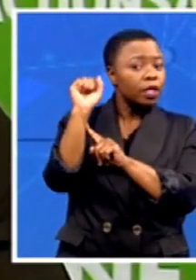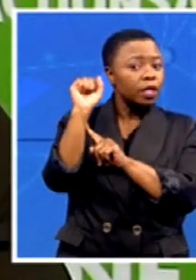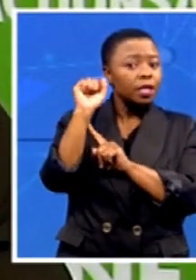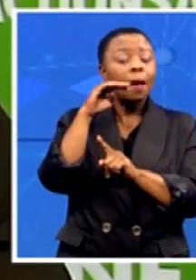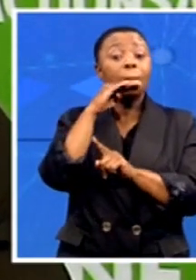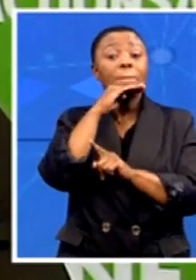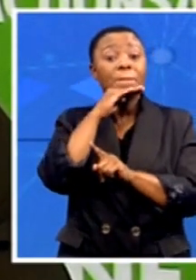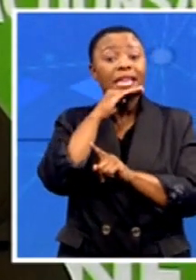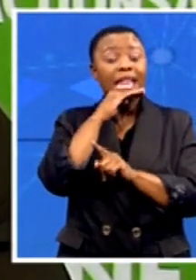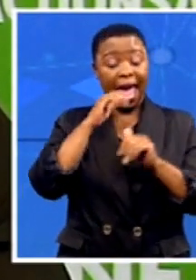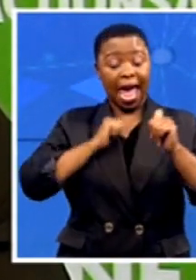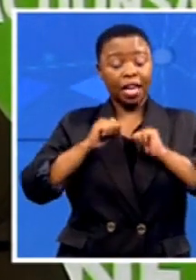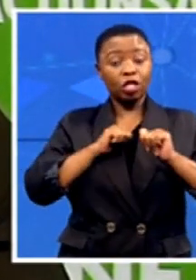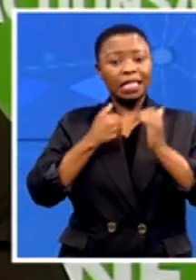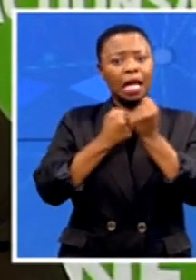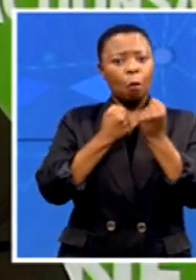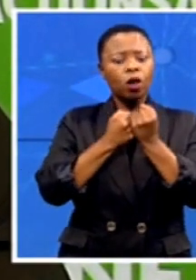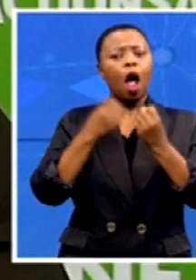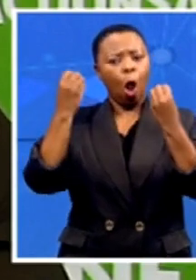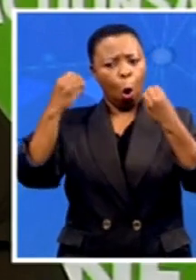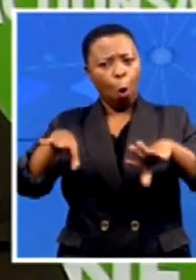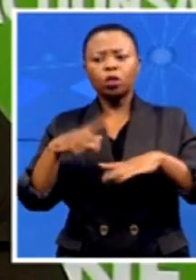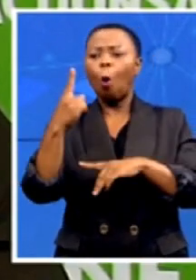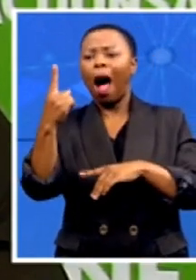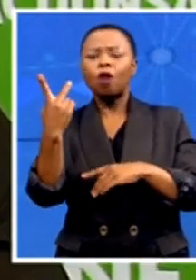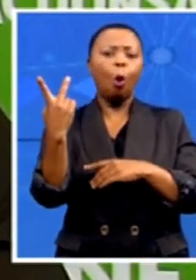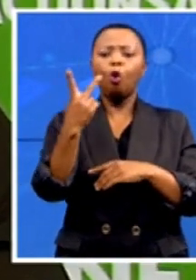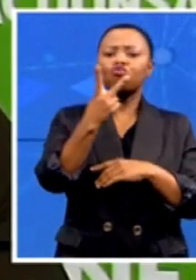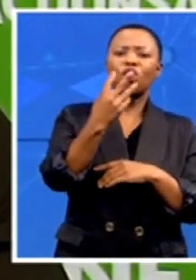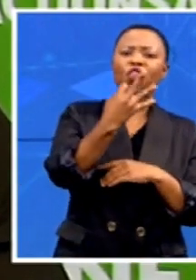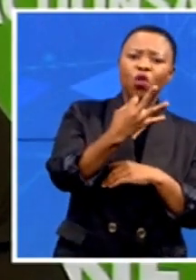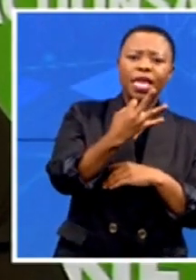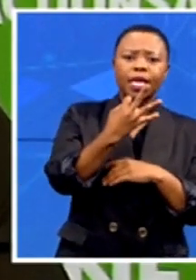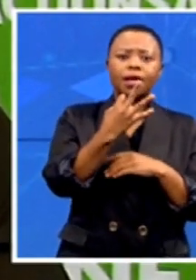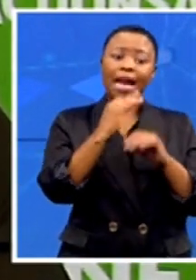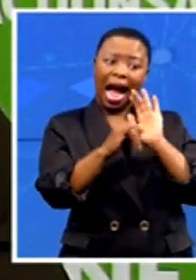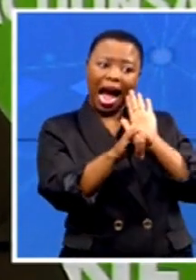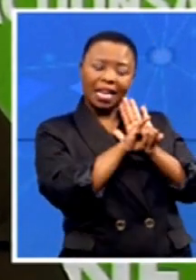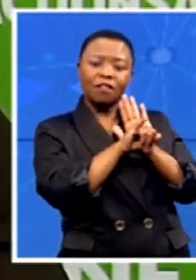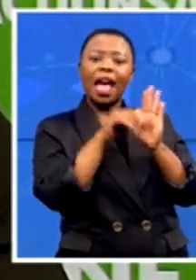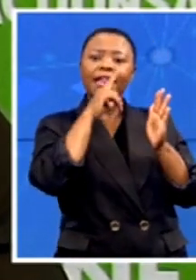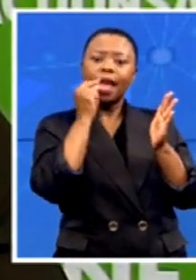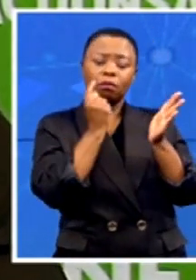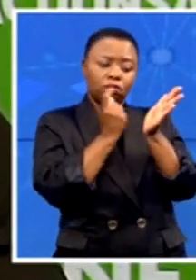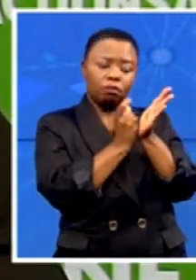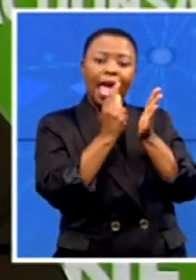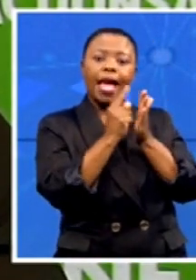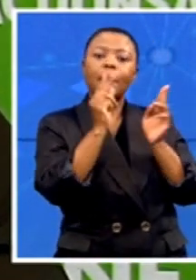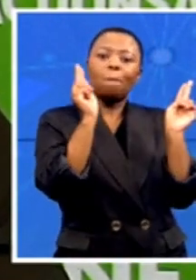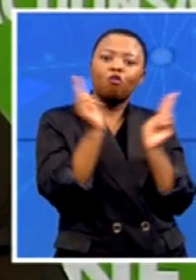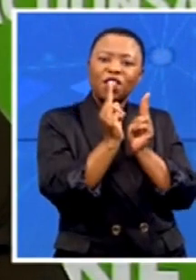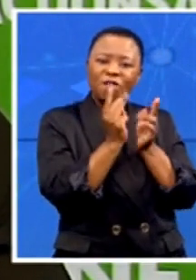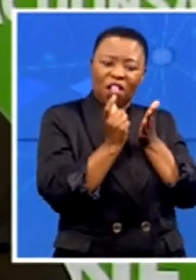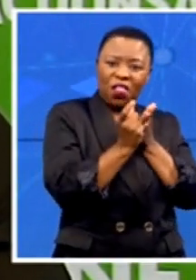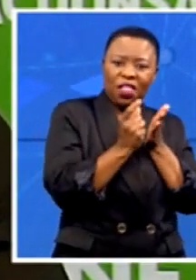of 3 identifiers, being the abbreviated name of the party, and by the IEC study, the most important